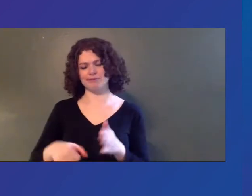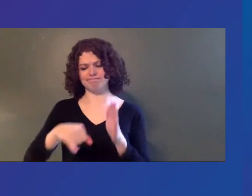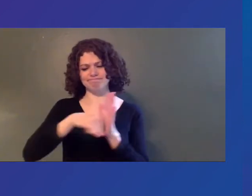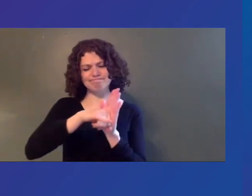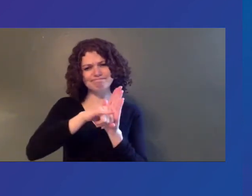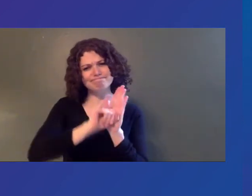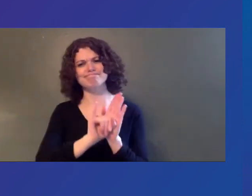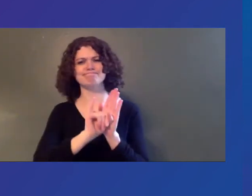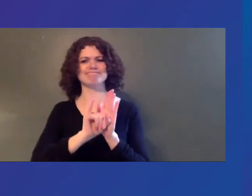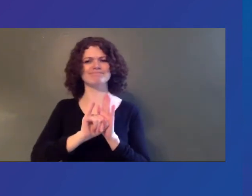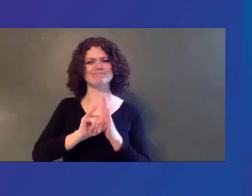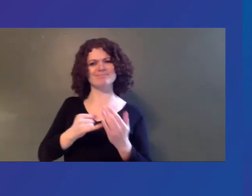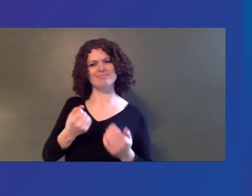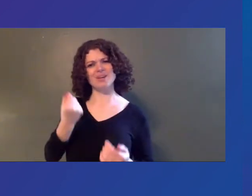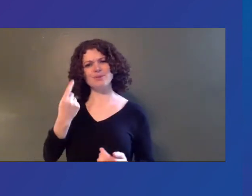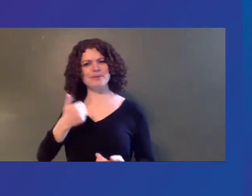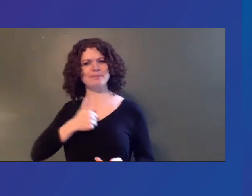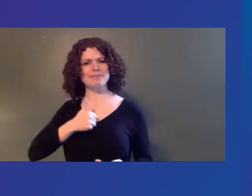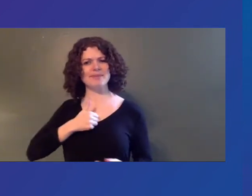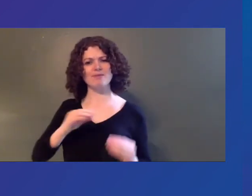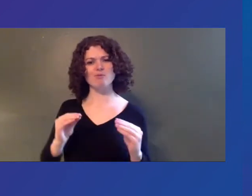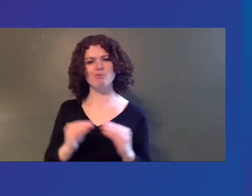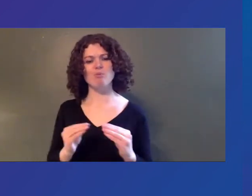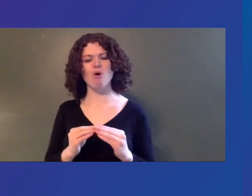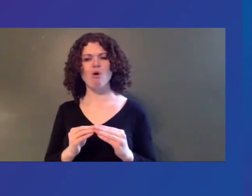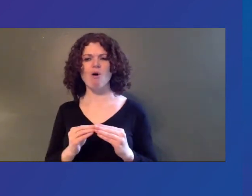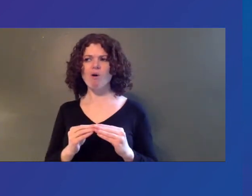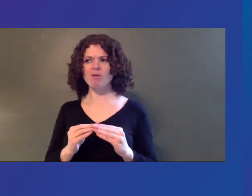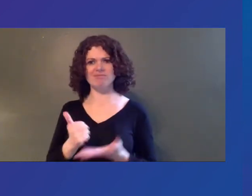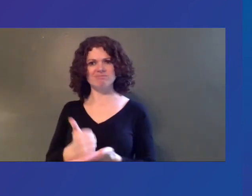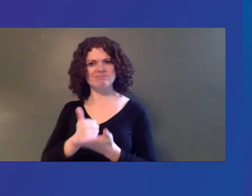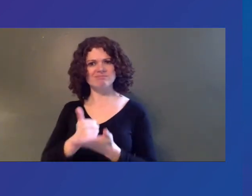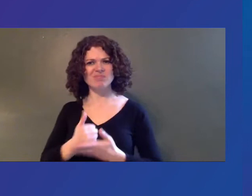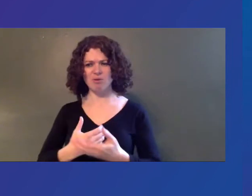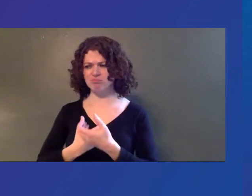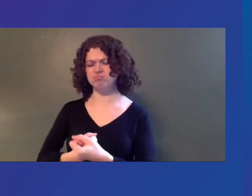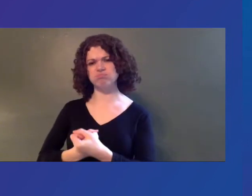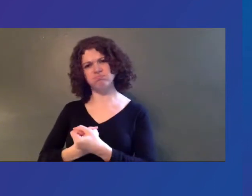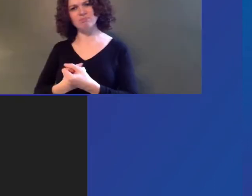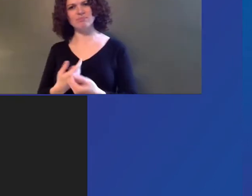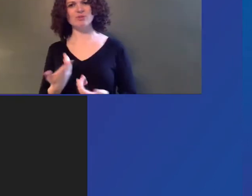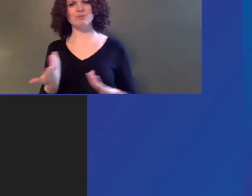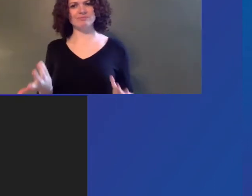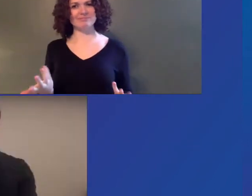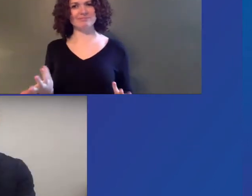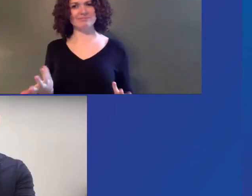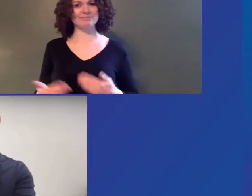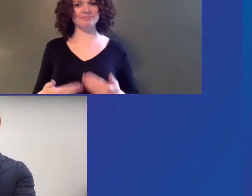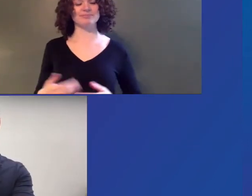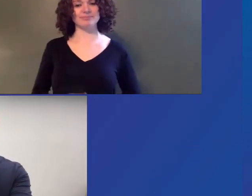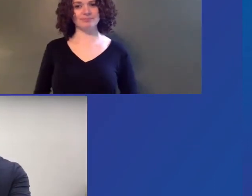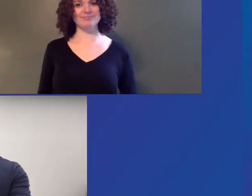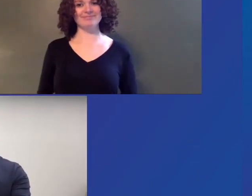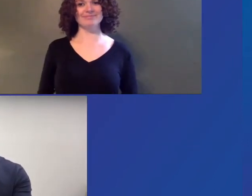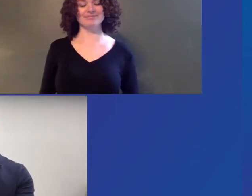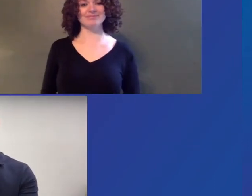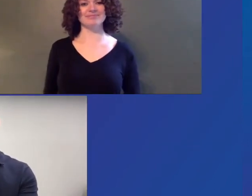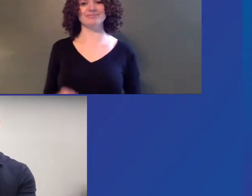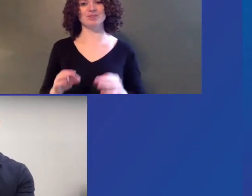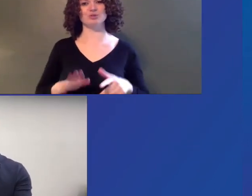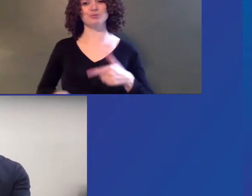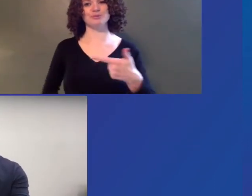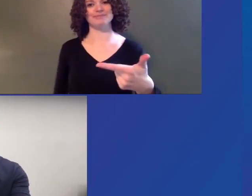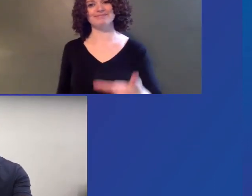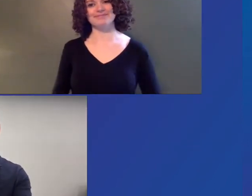with a stronger sense of confidence in the world as an artist and as a woman, period. So, and I was just giving a speech to